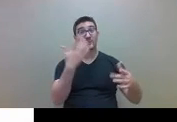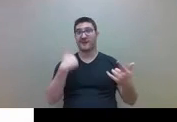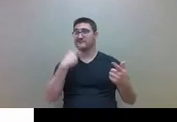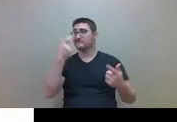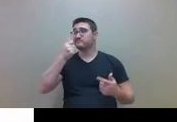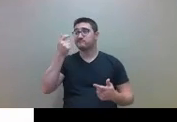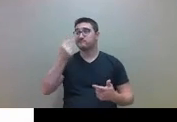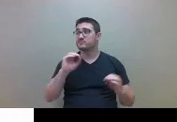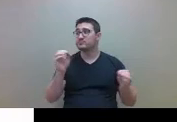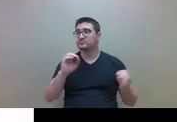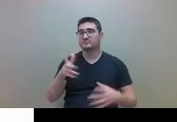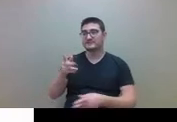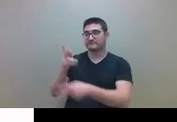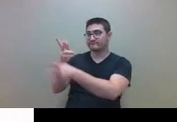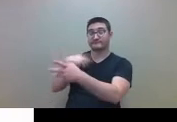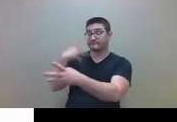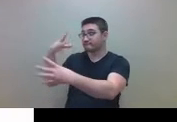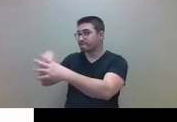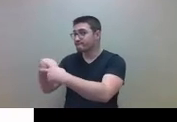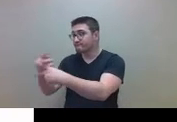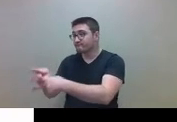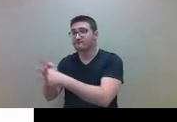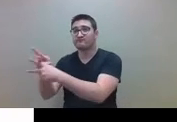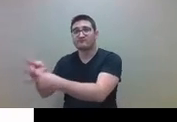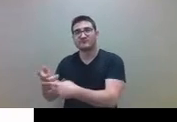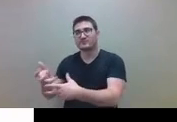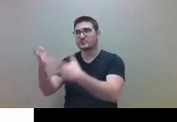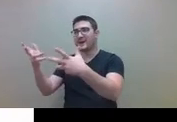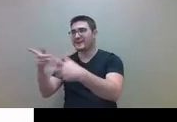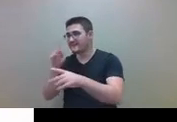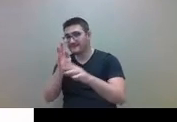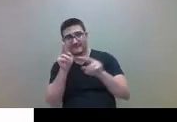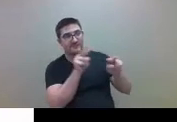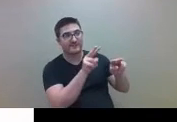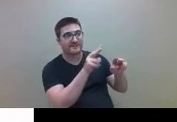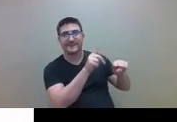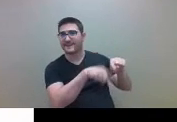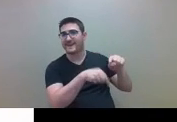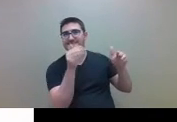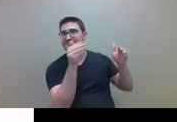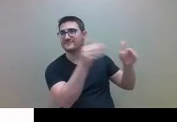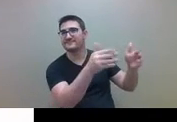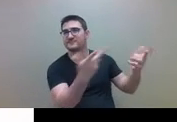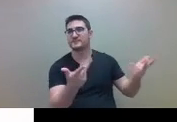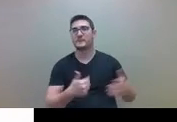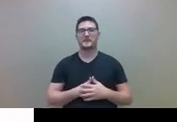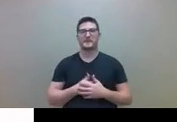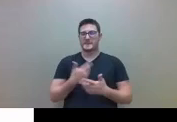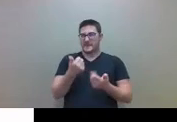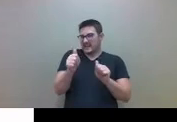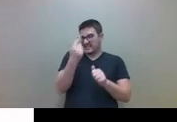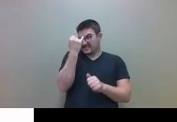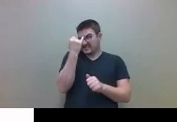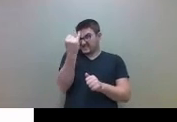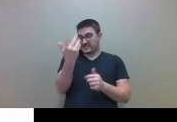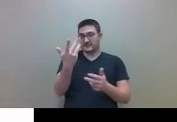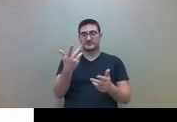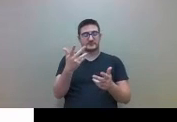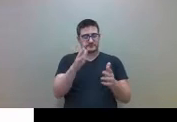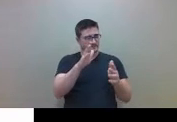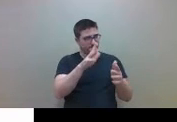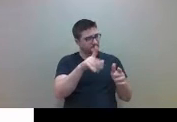outside world. Do you have any strategies that you'd like to talk about for that? So just to keep connected, you